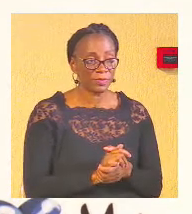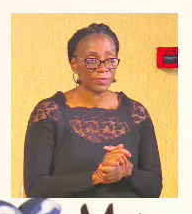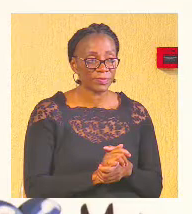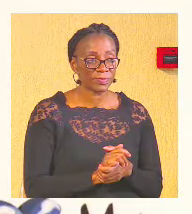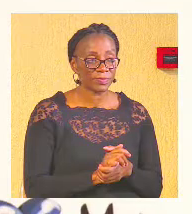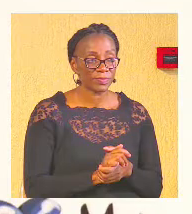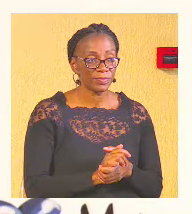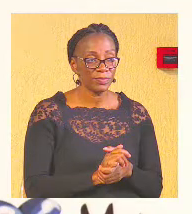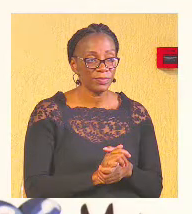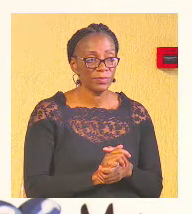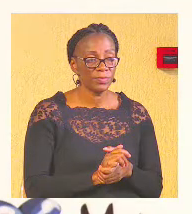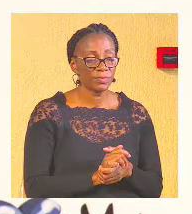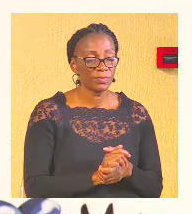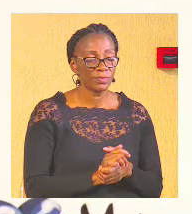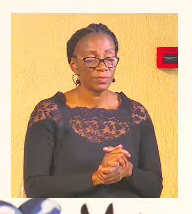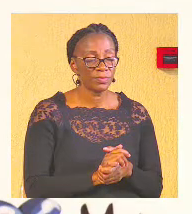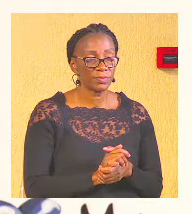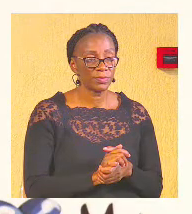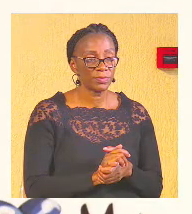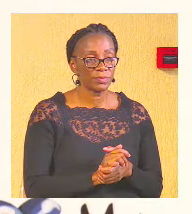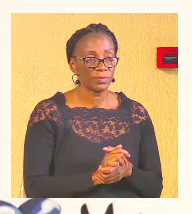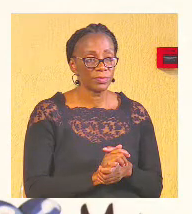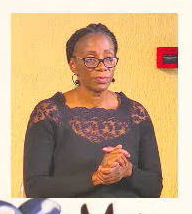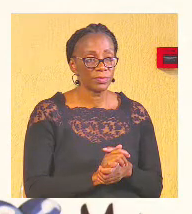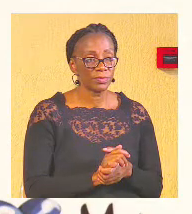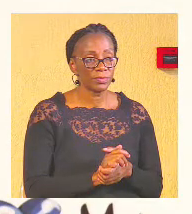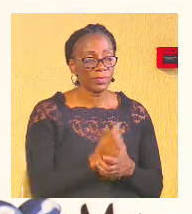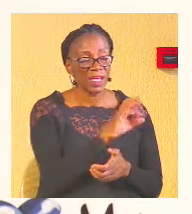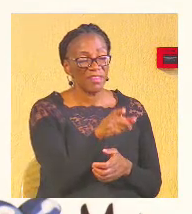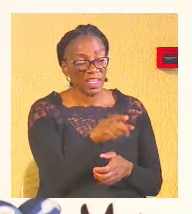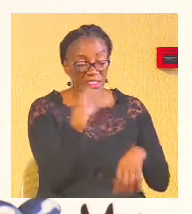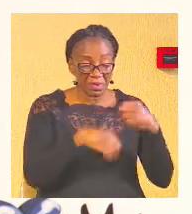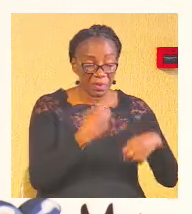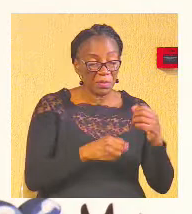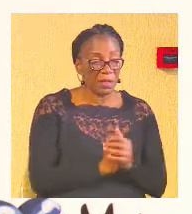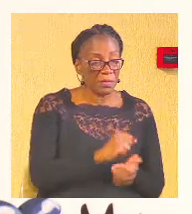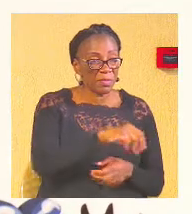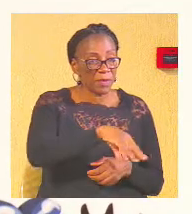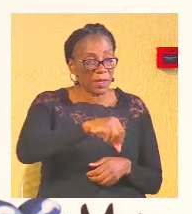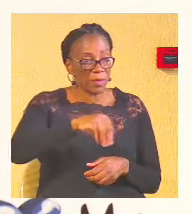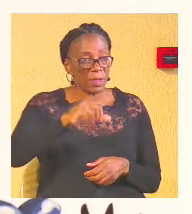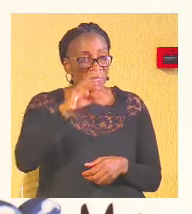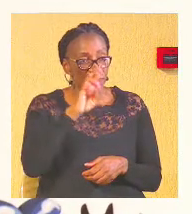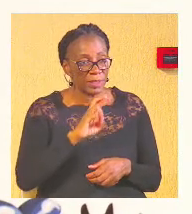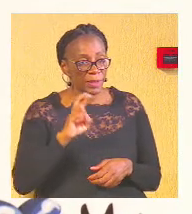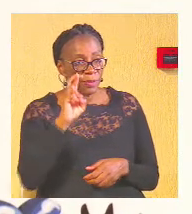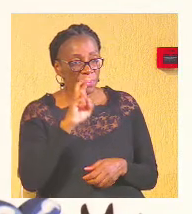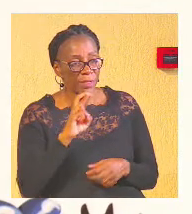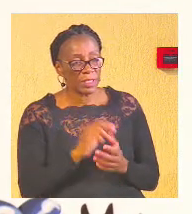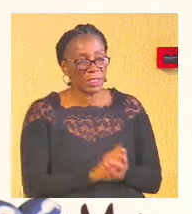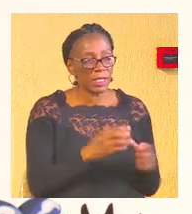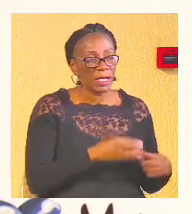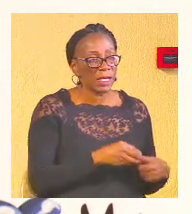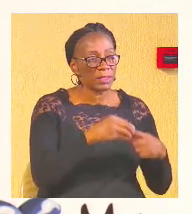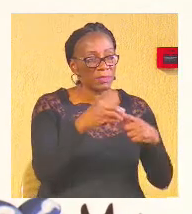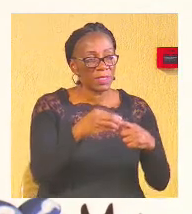again, that must be important. So if there is a concern in Omaheke, particularly that the